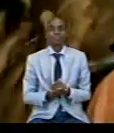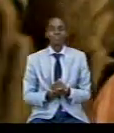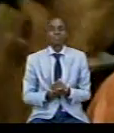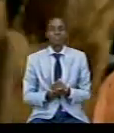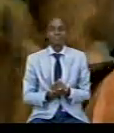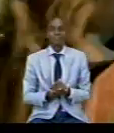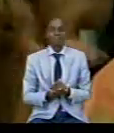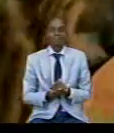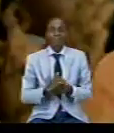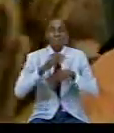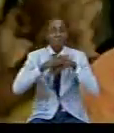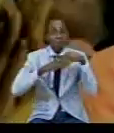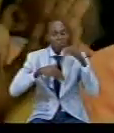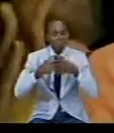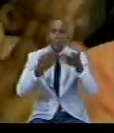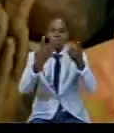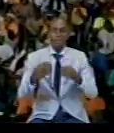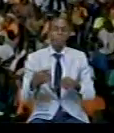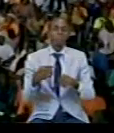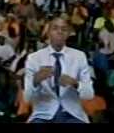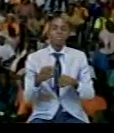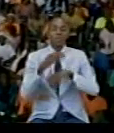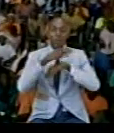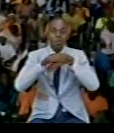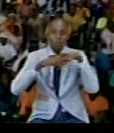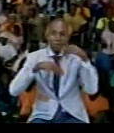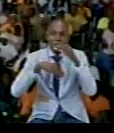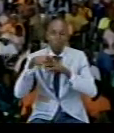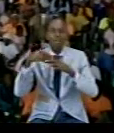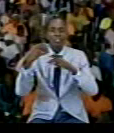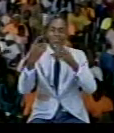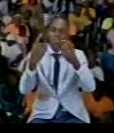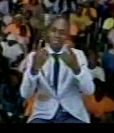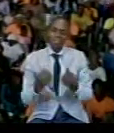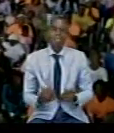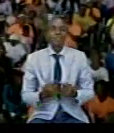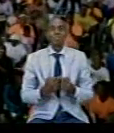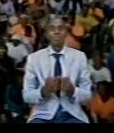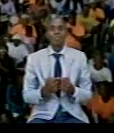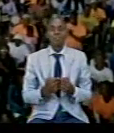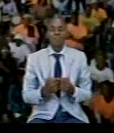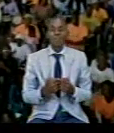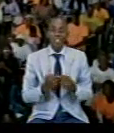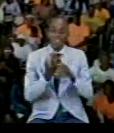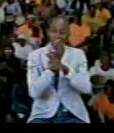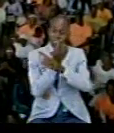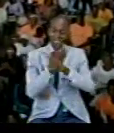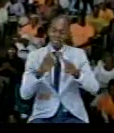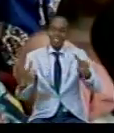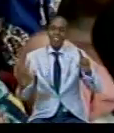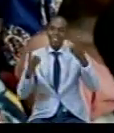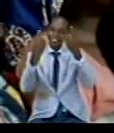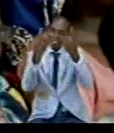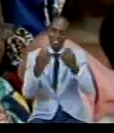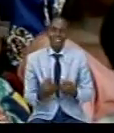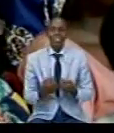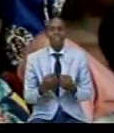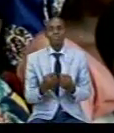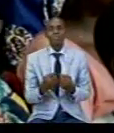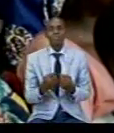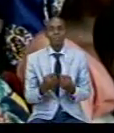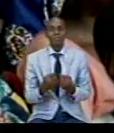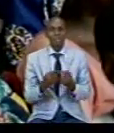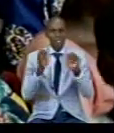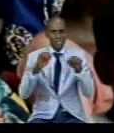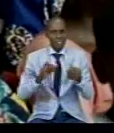Comfort came. I said comfort came. Deliverance came. Can I show